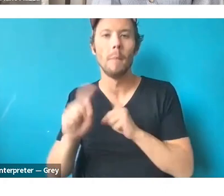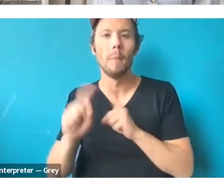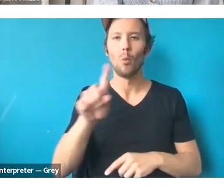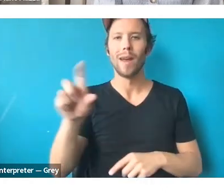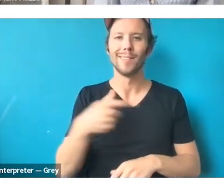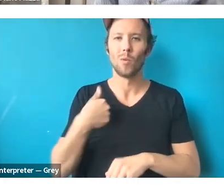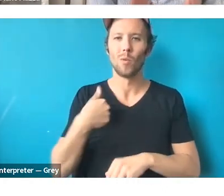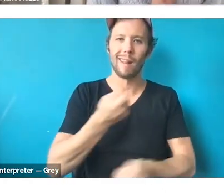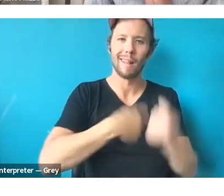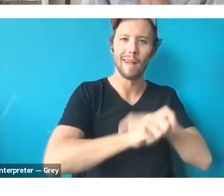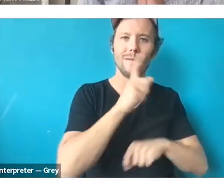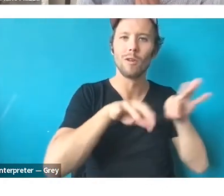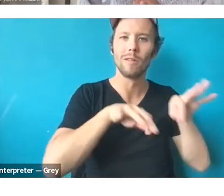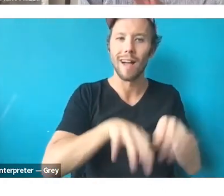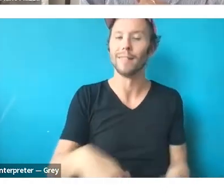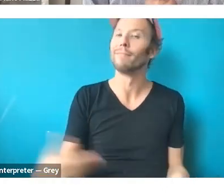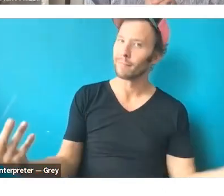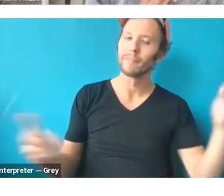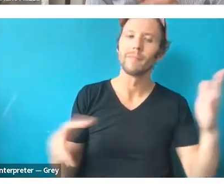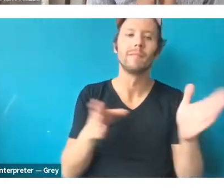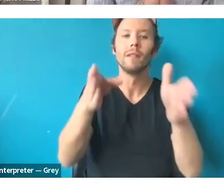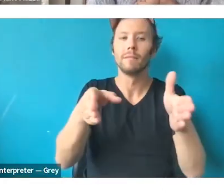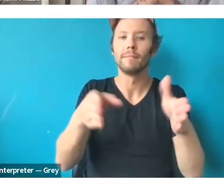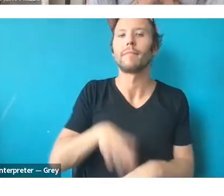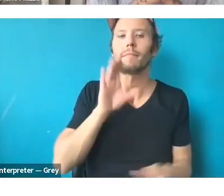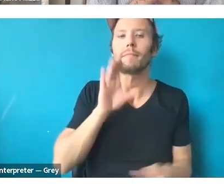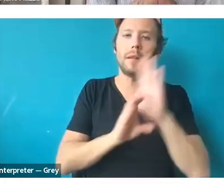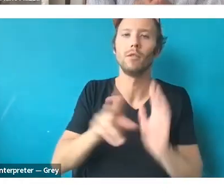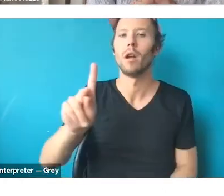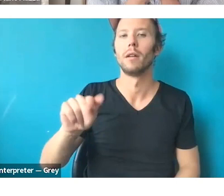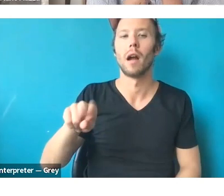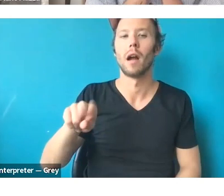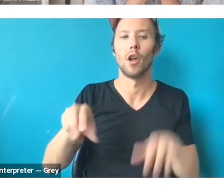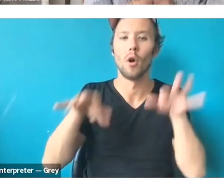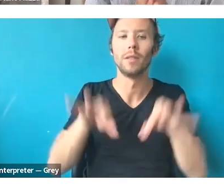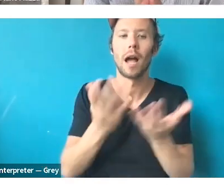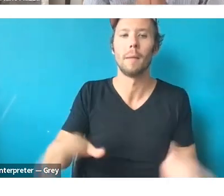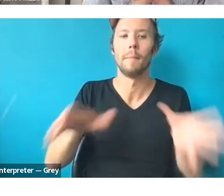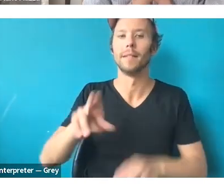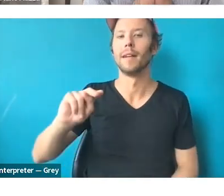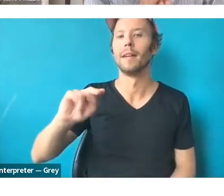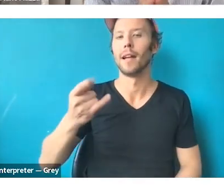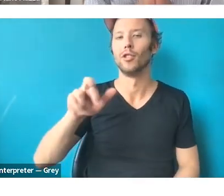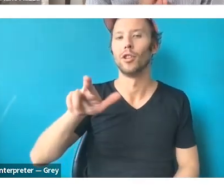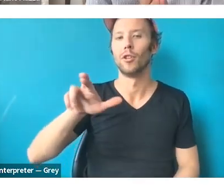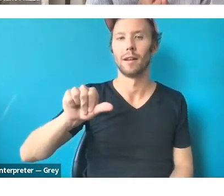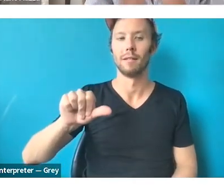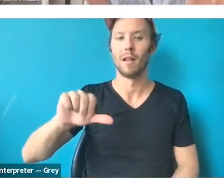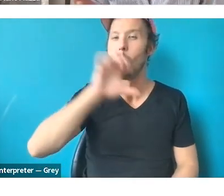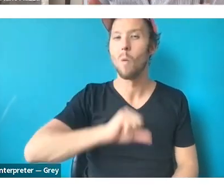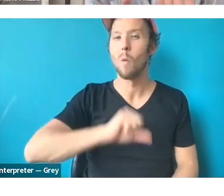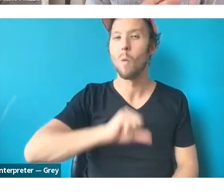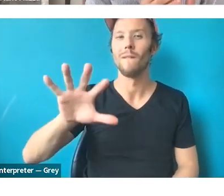is an example of the Kano dye pits in Nigeria. They are 500-year-old vats of